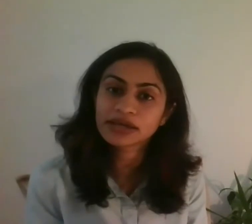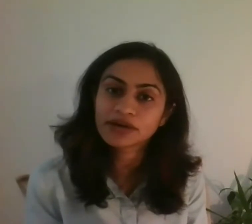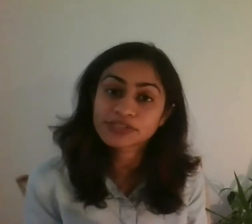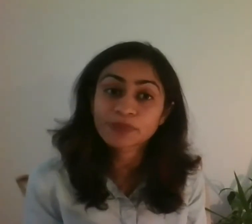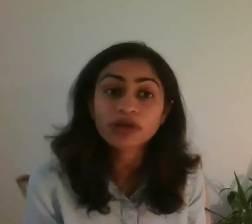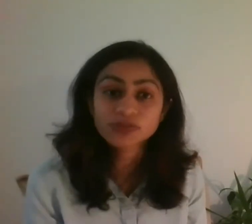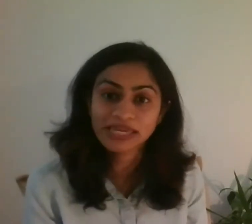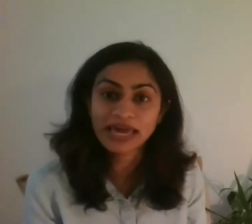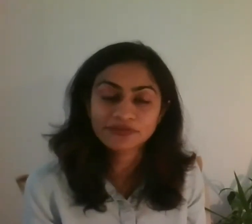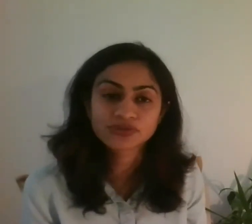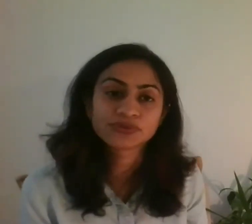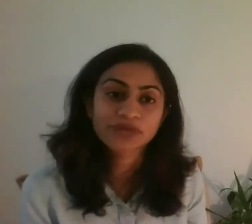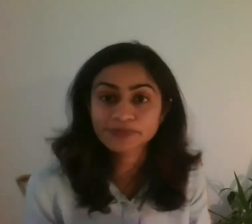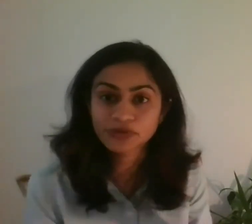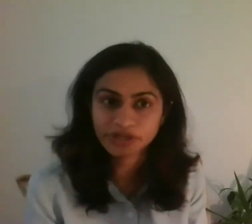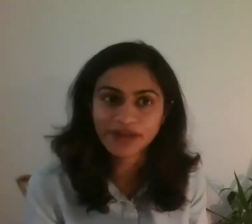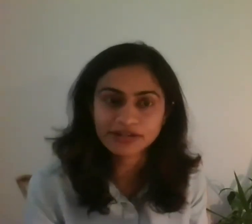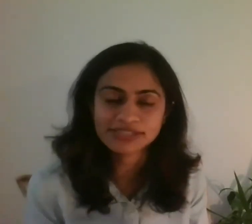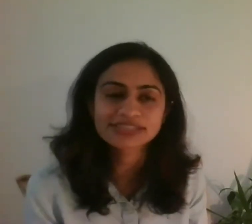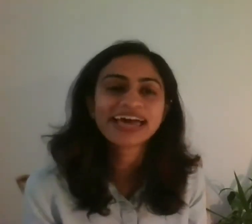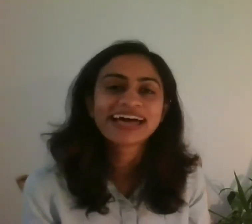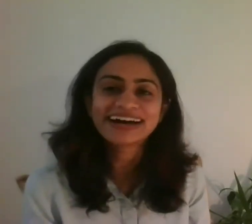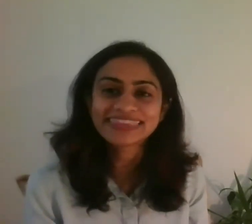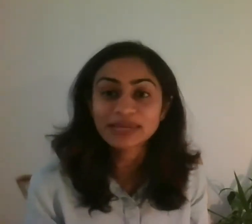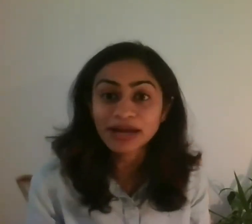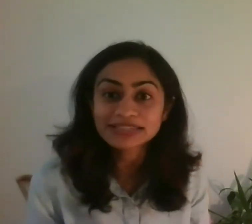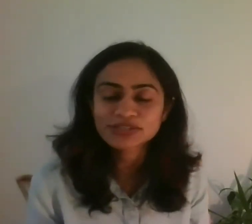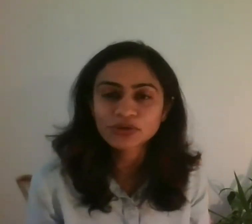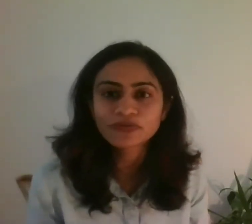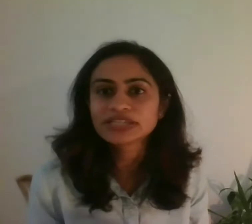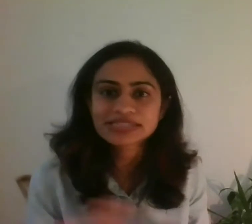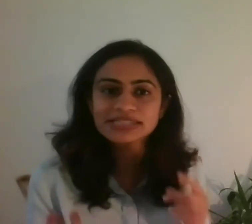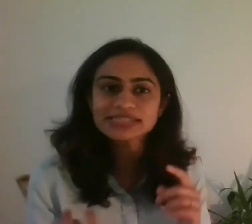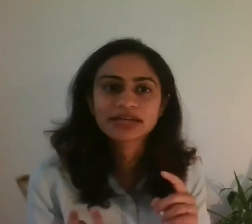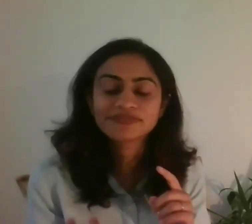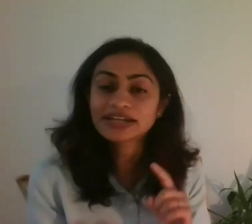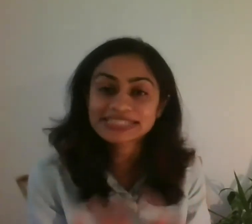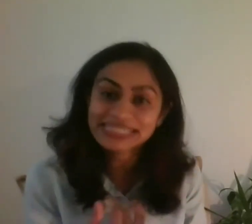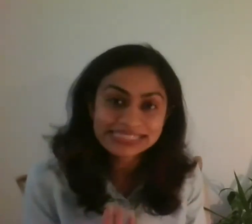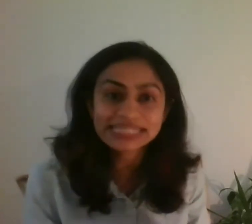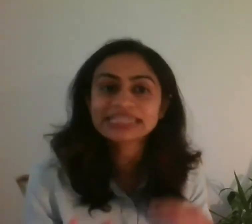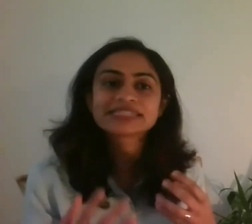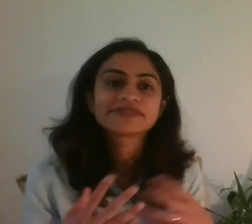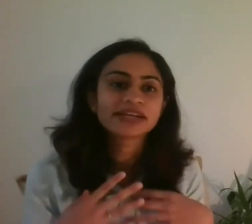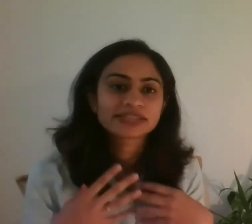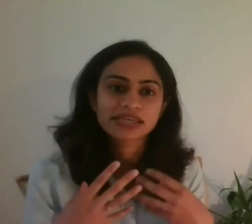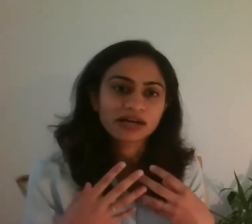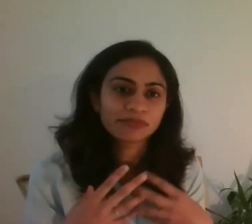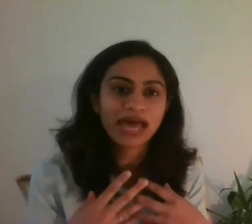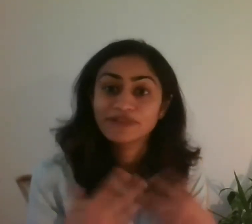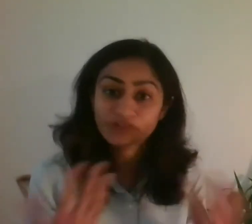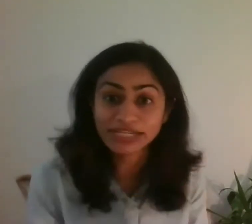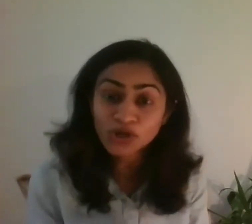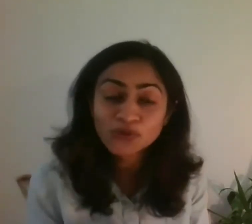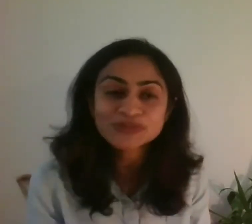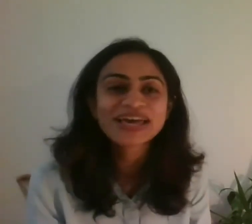respiratory response we have to respiratory viruses than mice. So for instance, ferrets can sneeze, ferrets